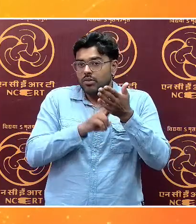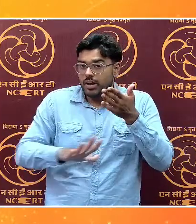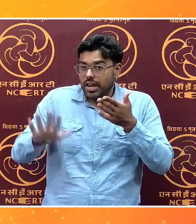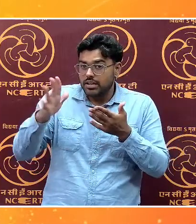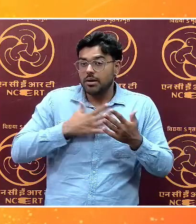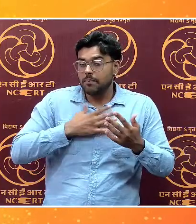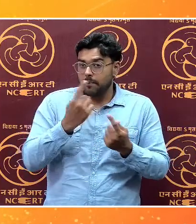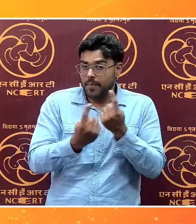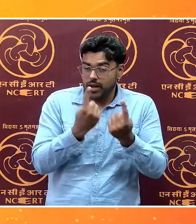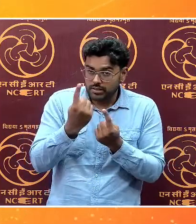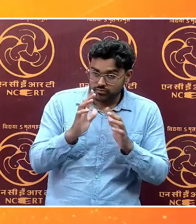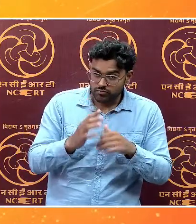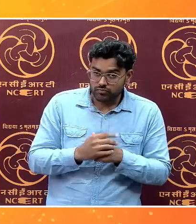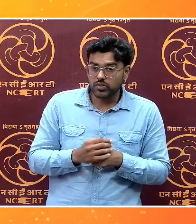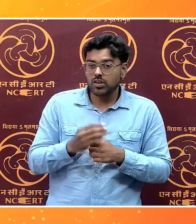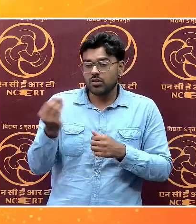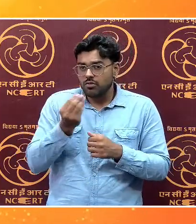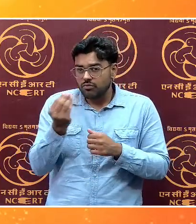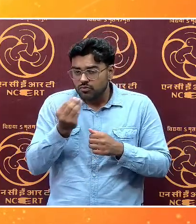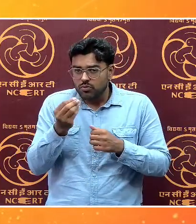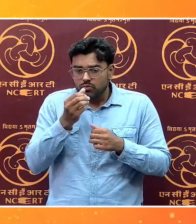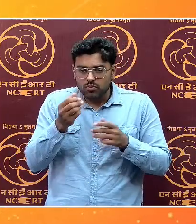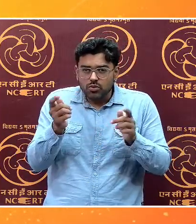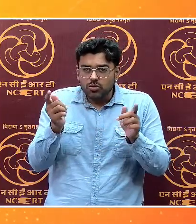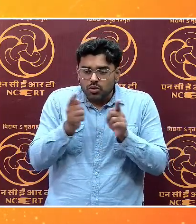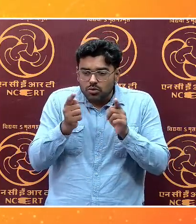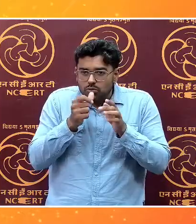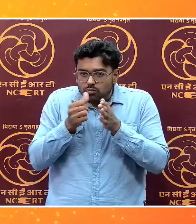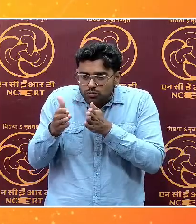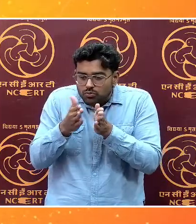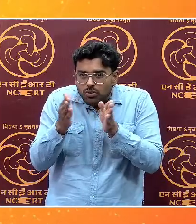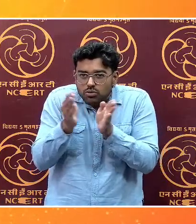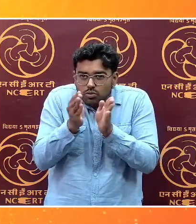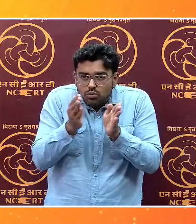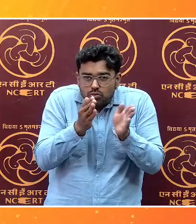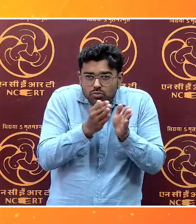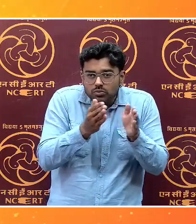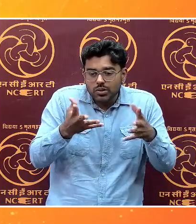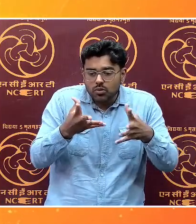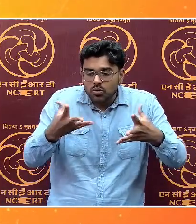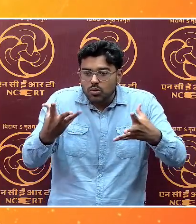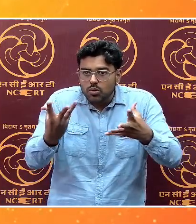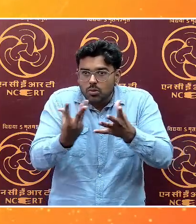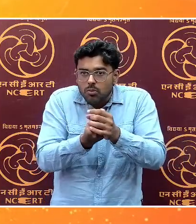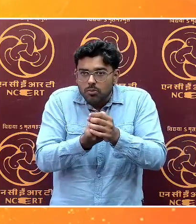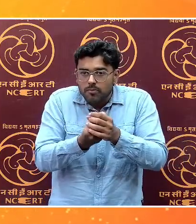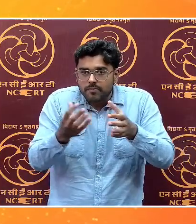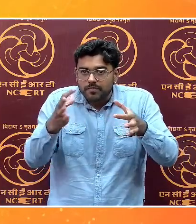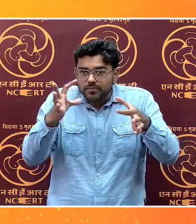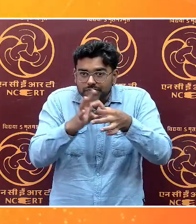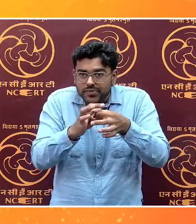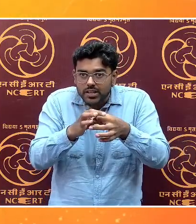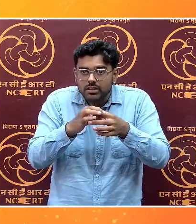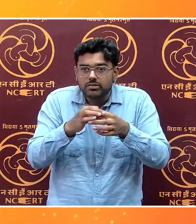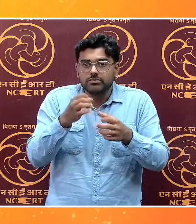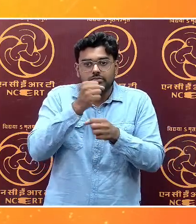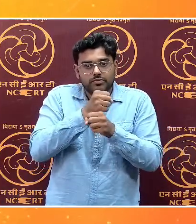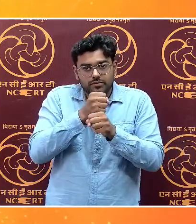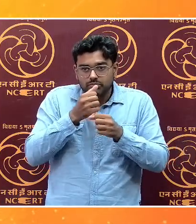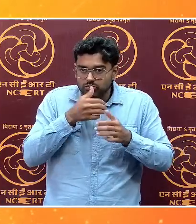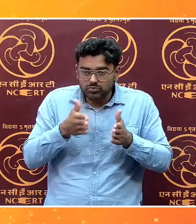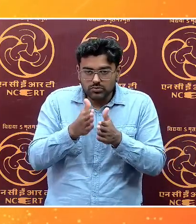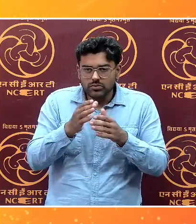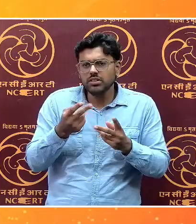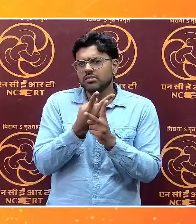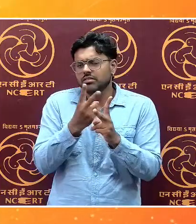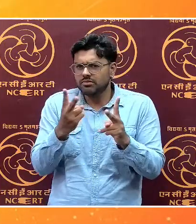also, there are some smaller rivers which merges with Godavari, and a lot